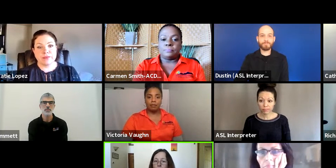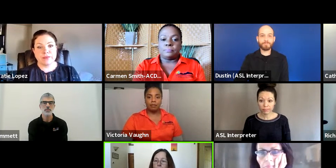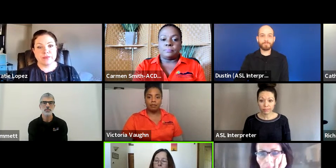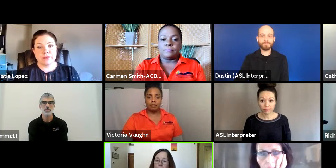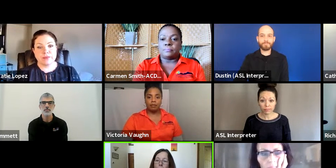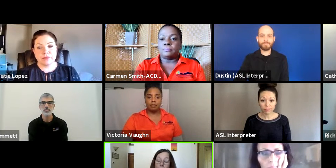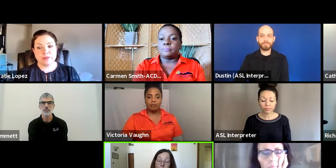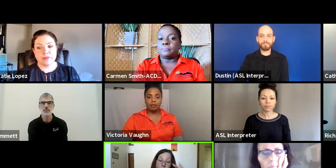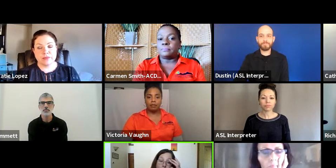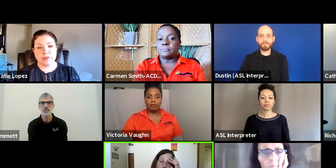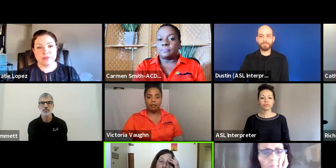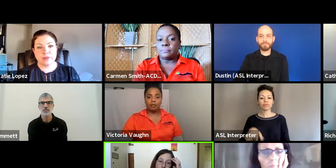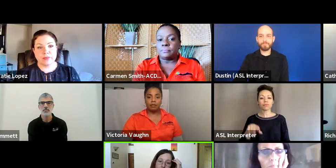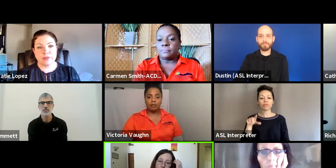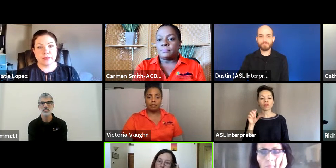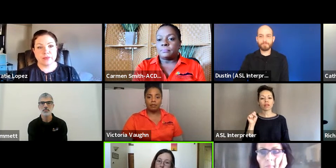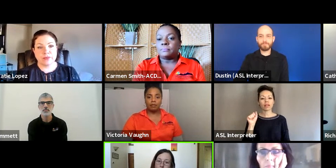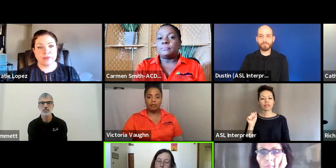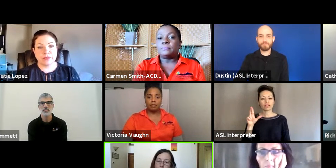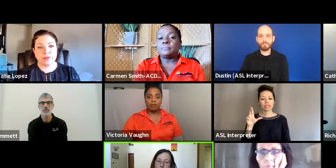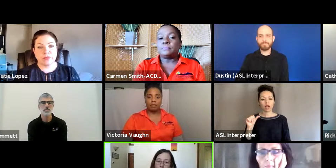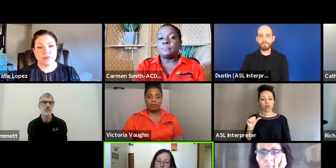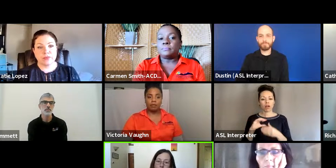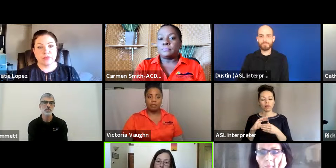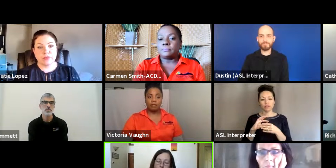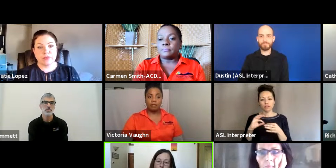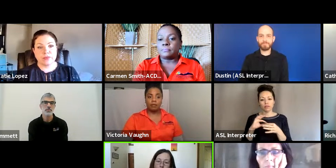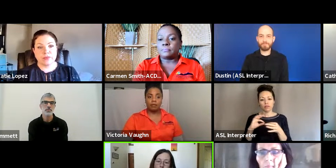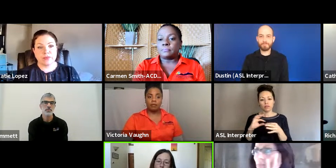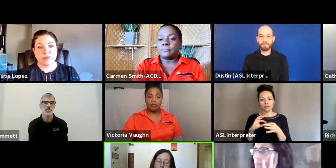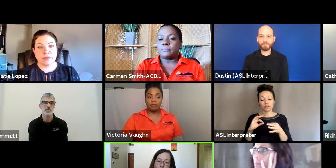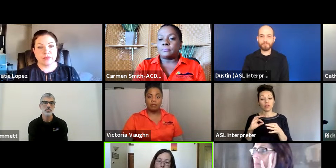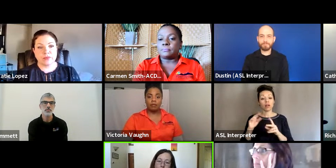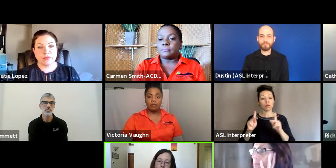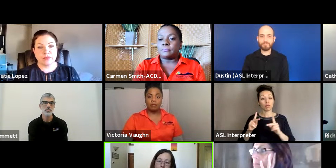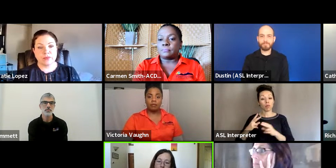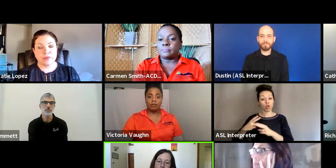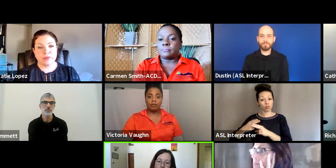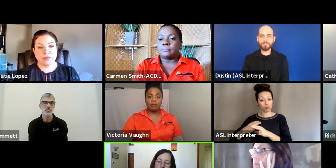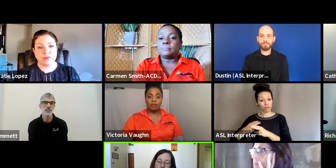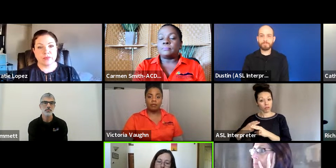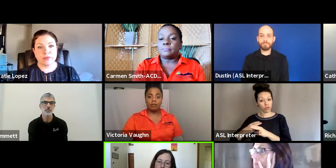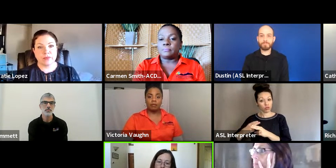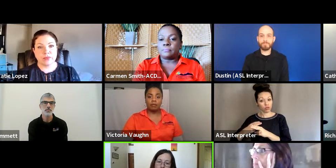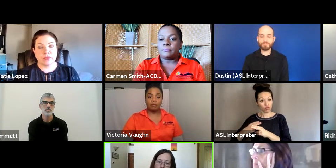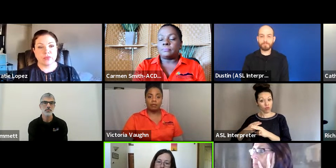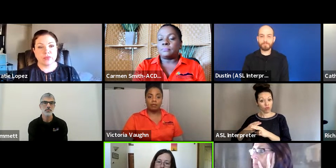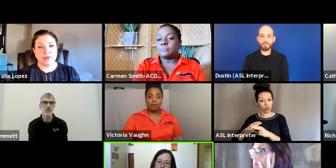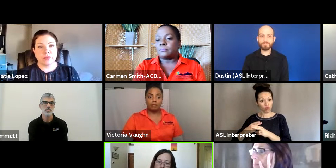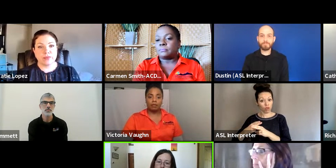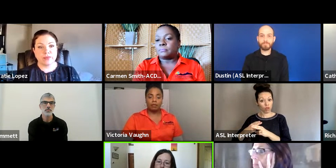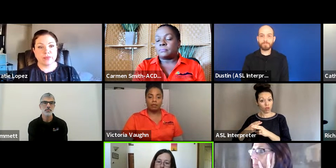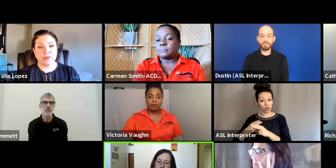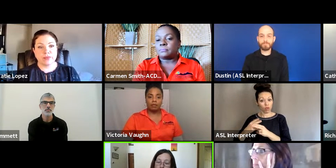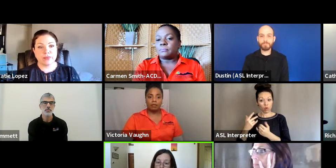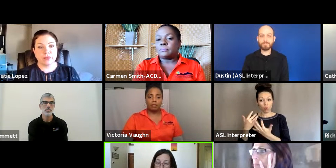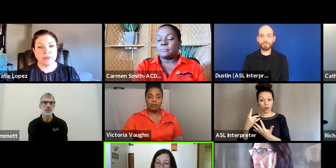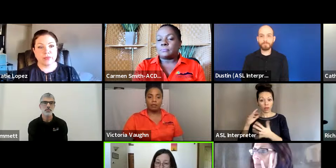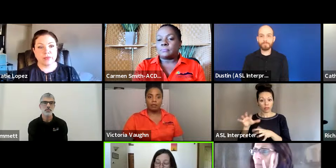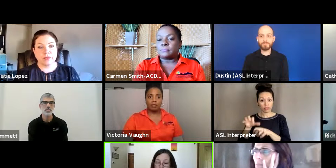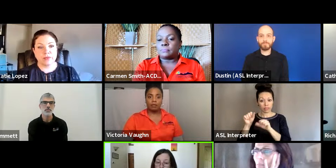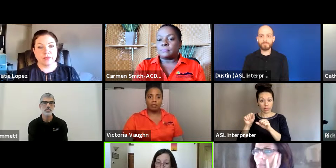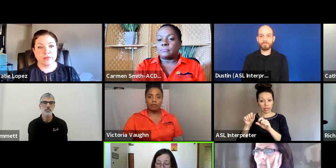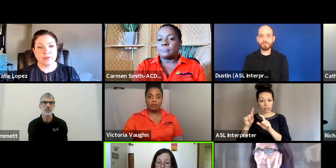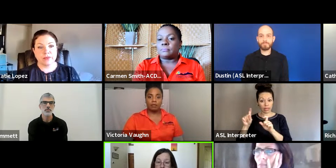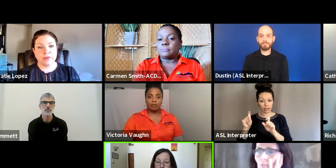I just wanted to share for those that are provisional and who are waiting to take the CASLI test, the